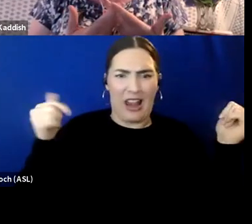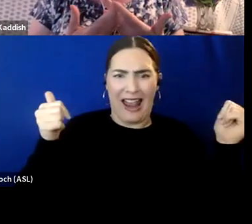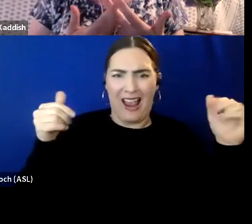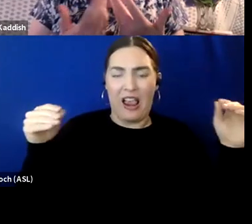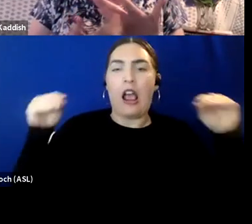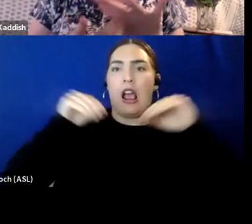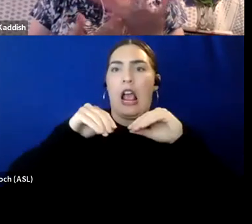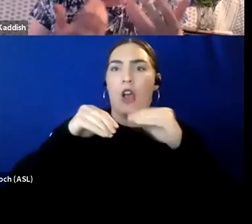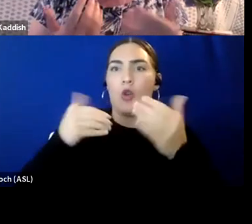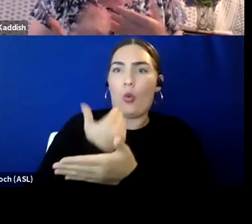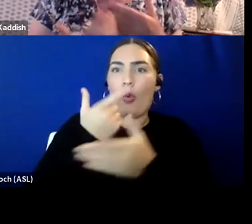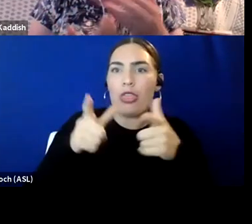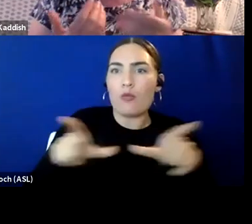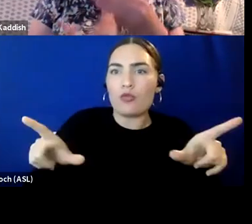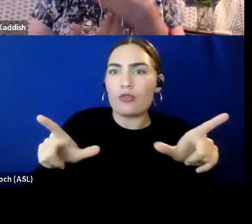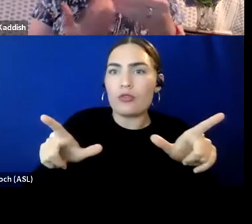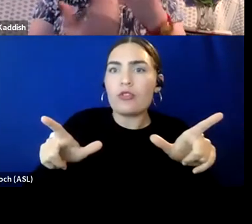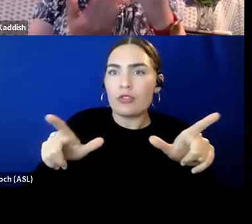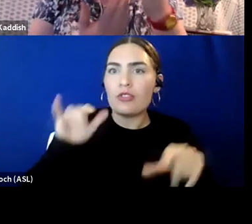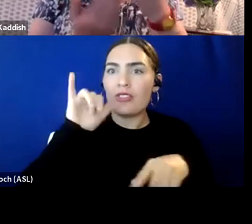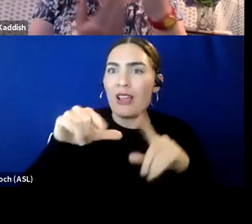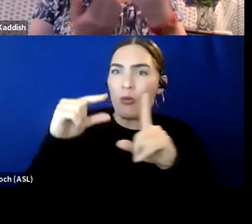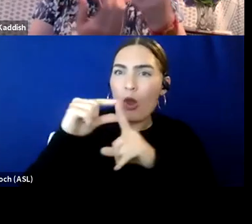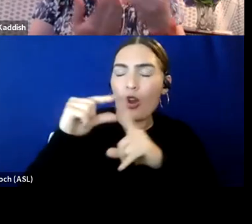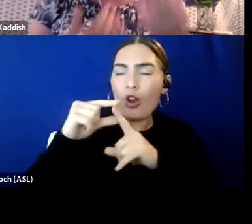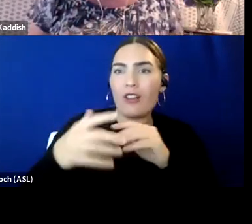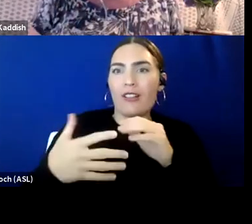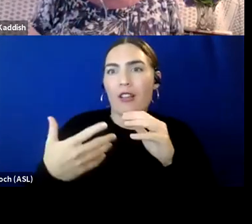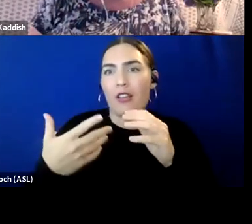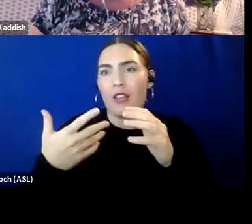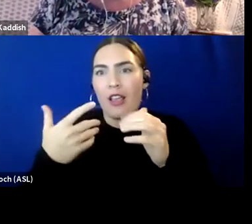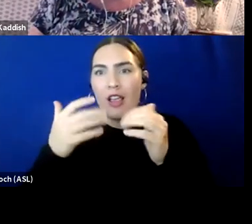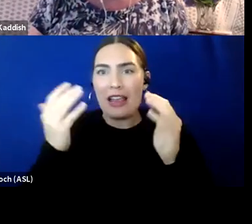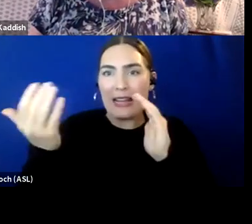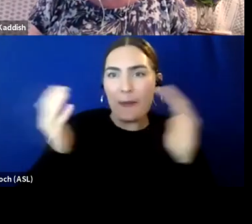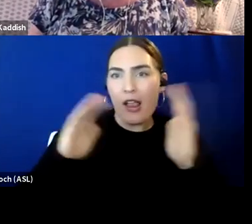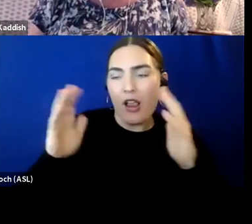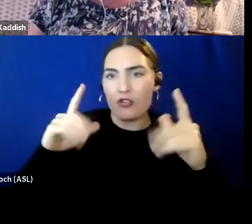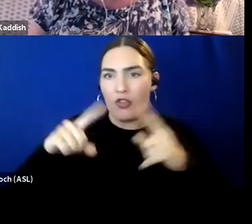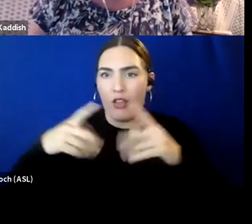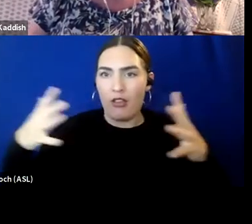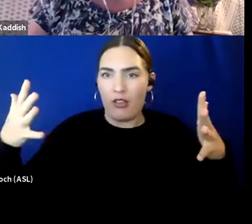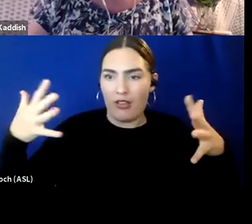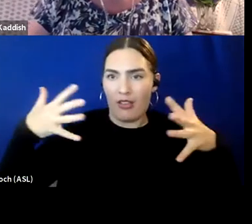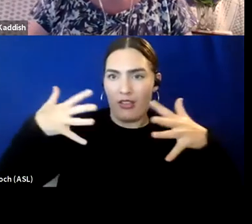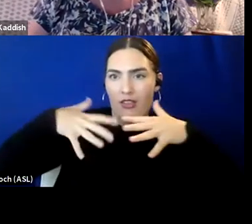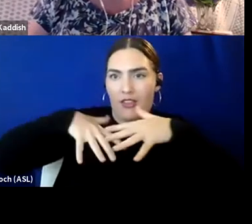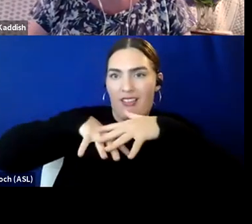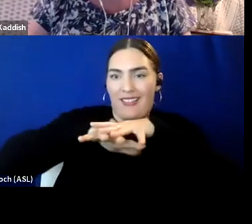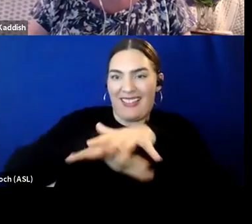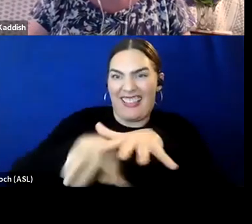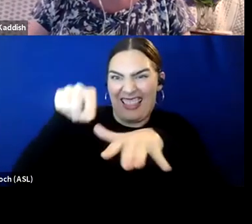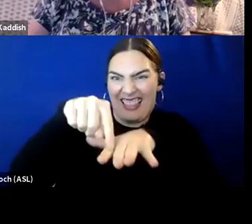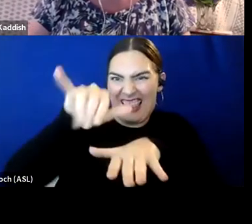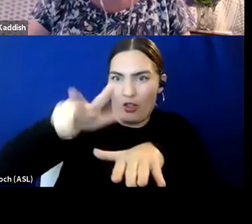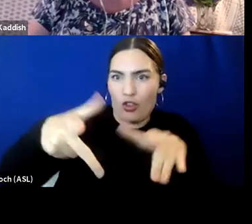Words, metaphors start to sort of wind together. And the permission that Rebecca